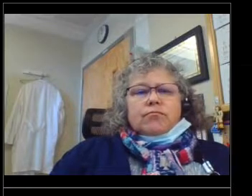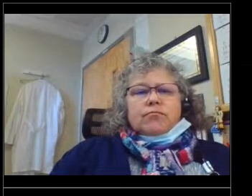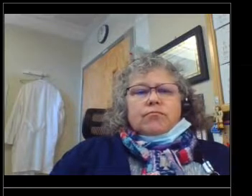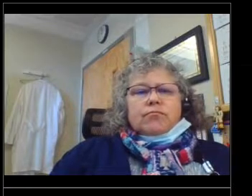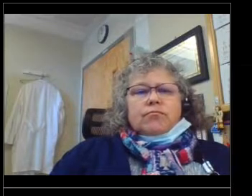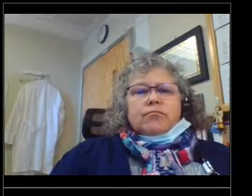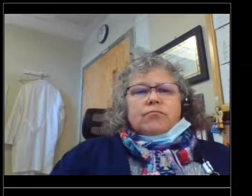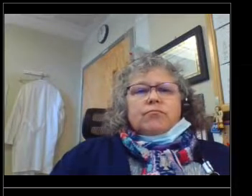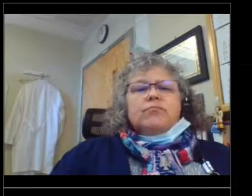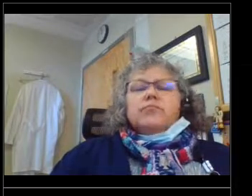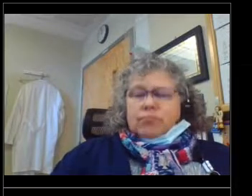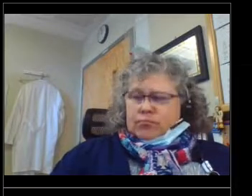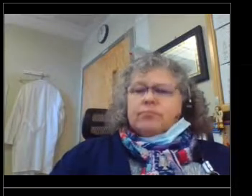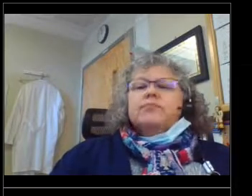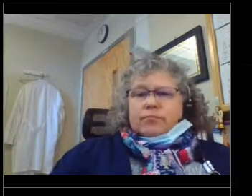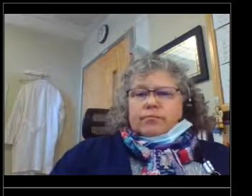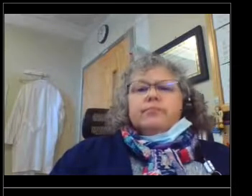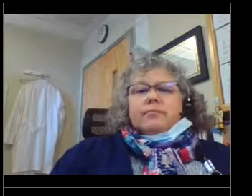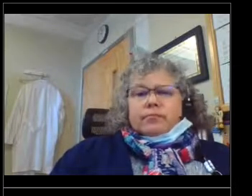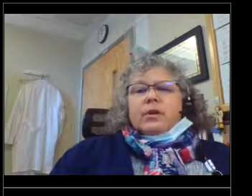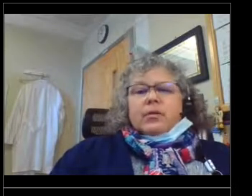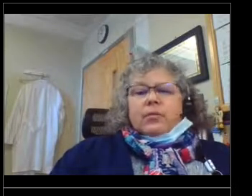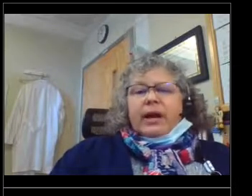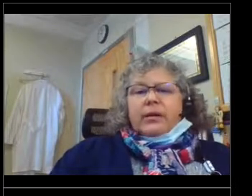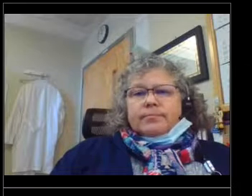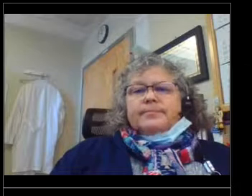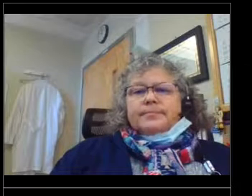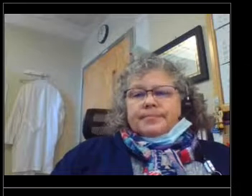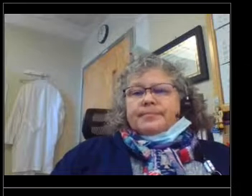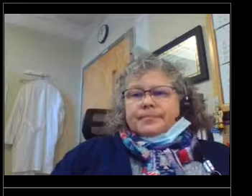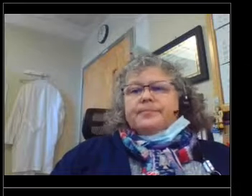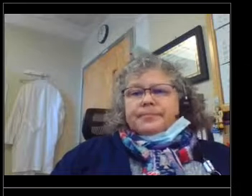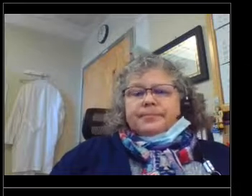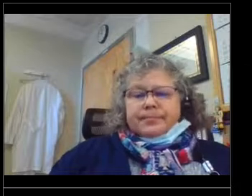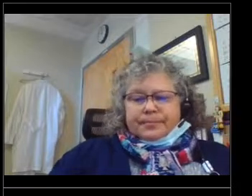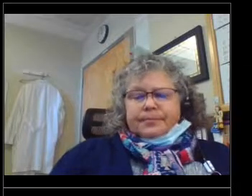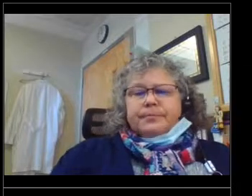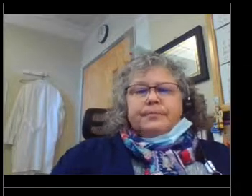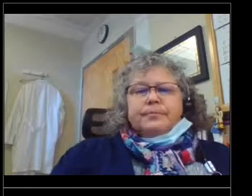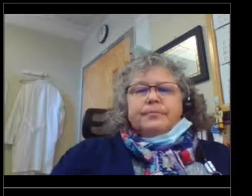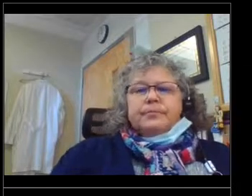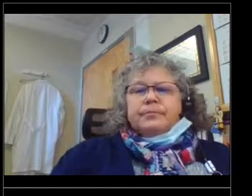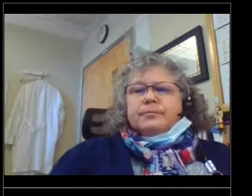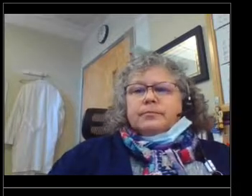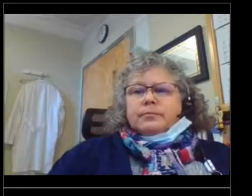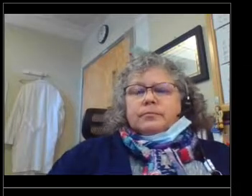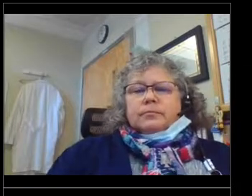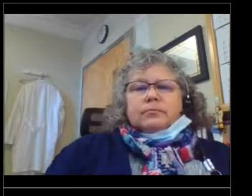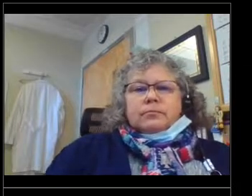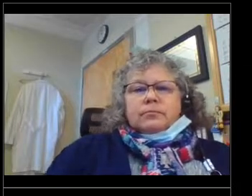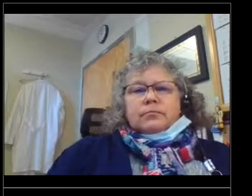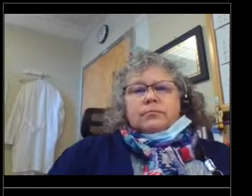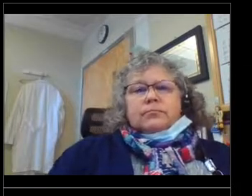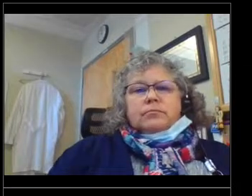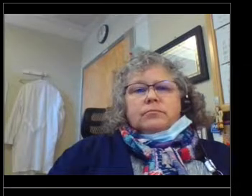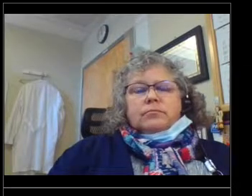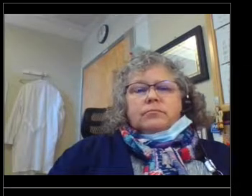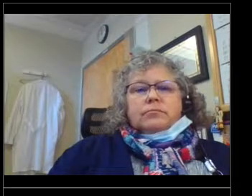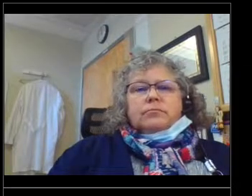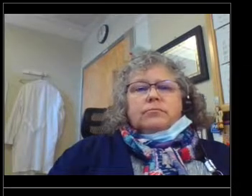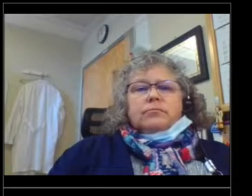and how they will manage their communication. Right. One thing I'd add, though, is we know that people working